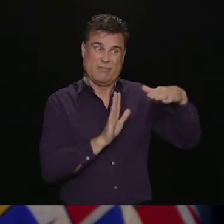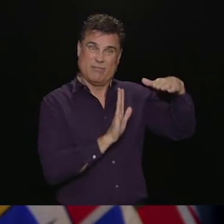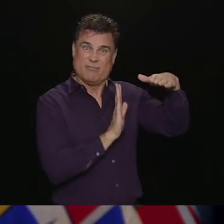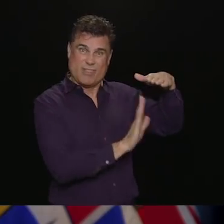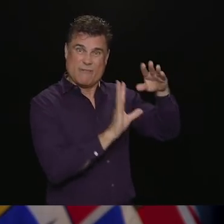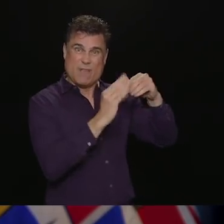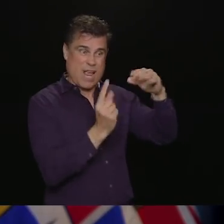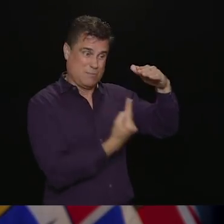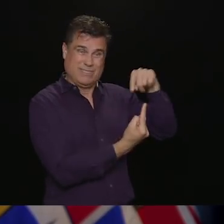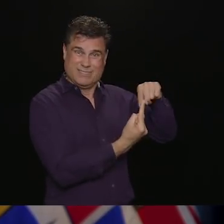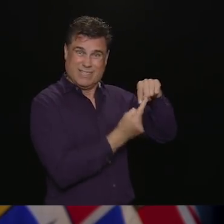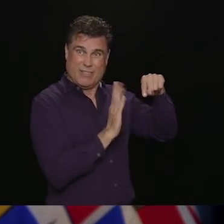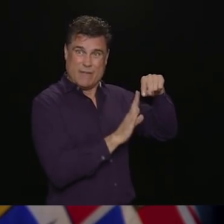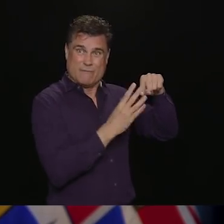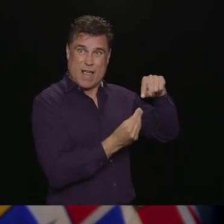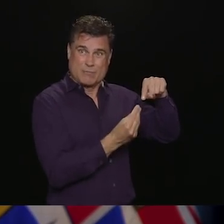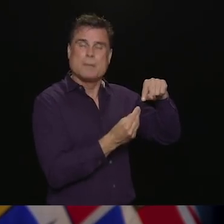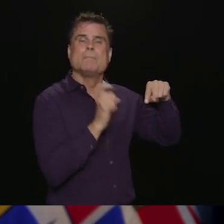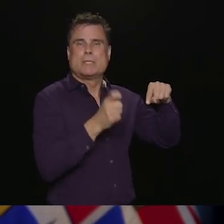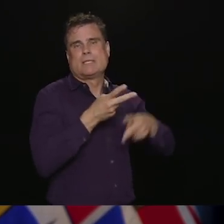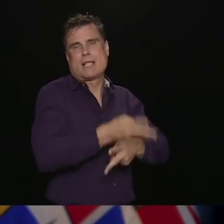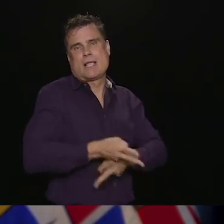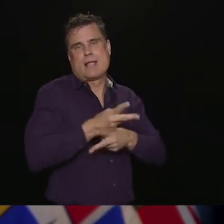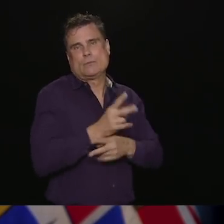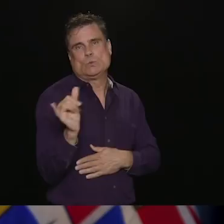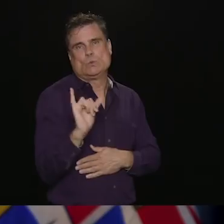Keith Baldry, Global News.